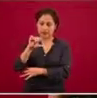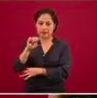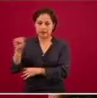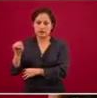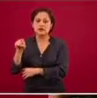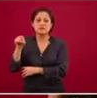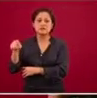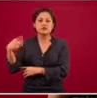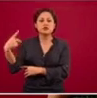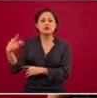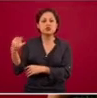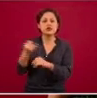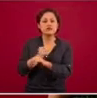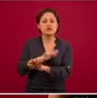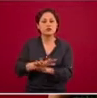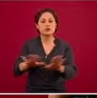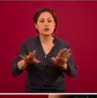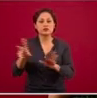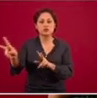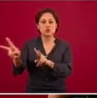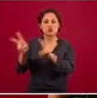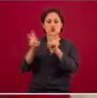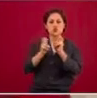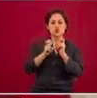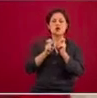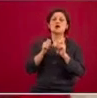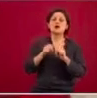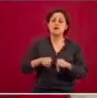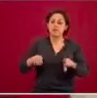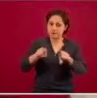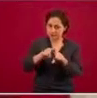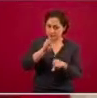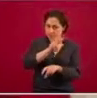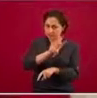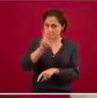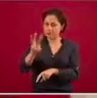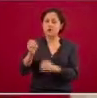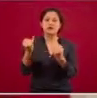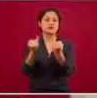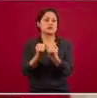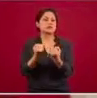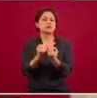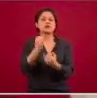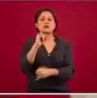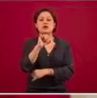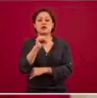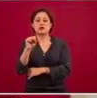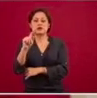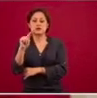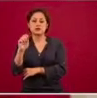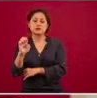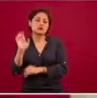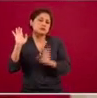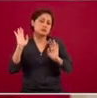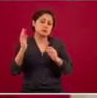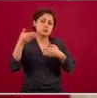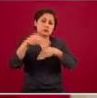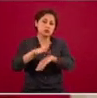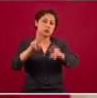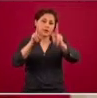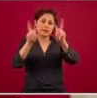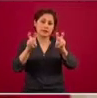we can have a centralized database and we can be in better coordination with everyone. So it